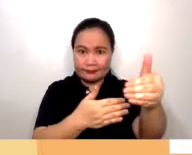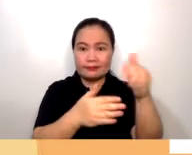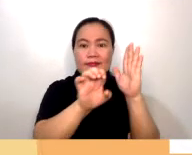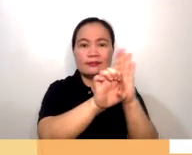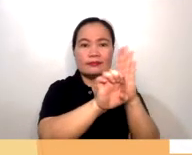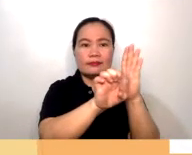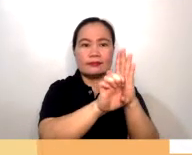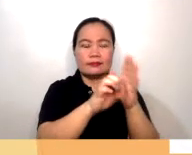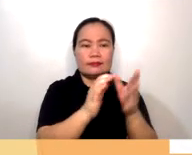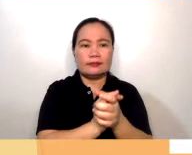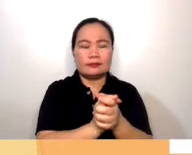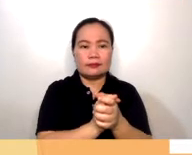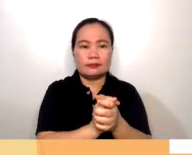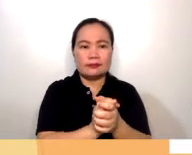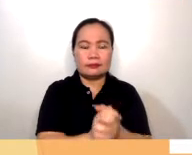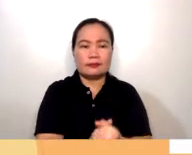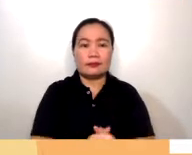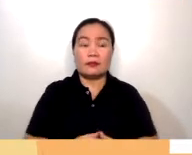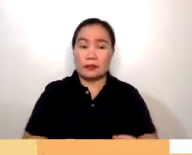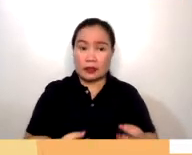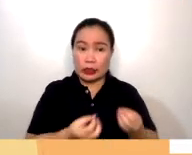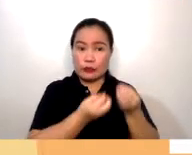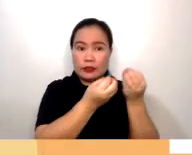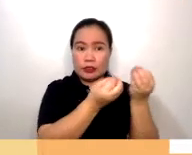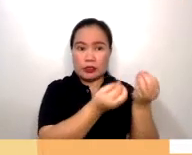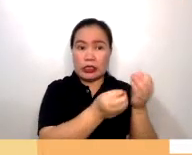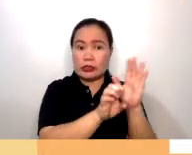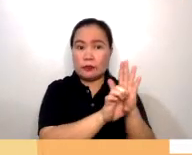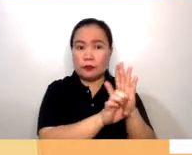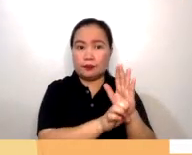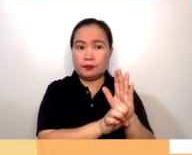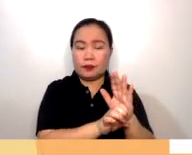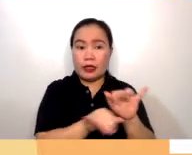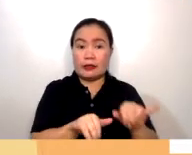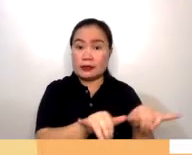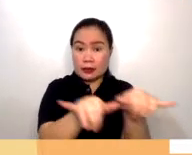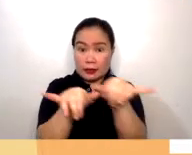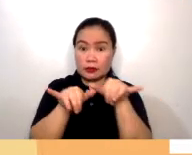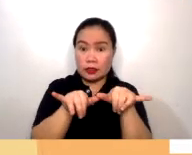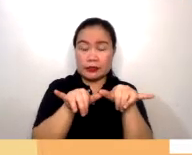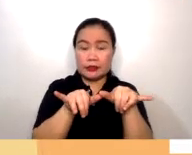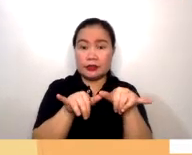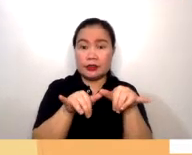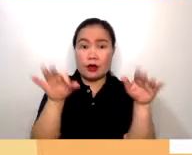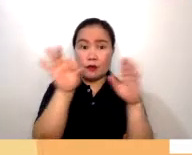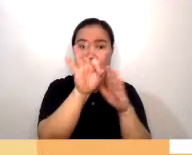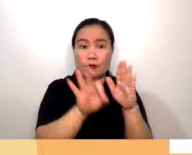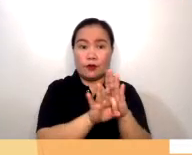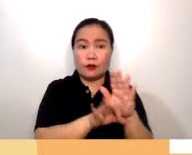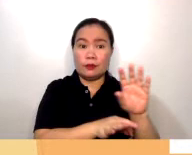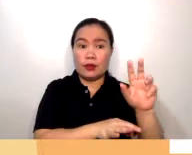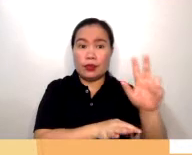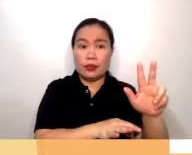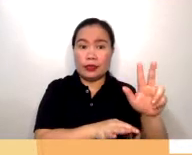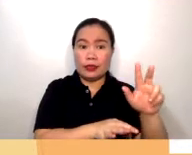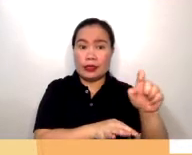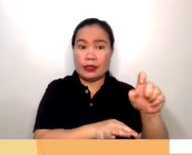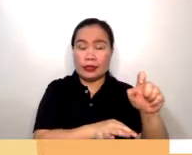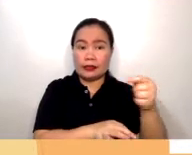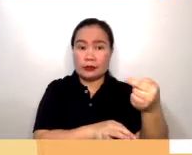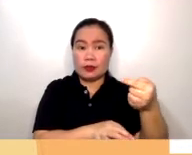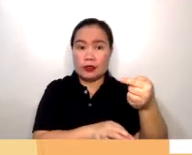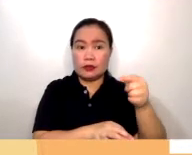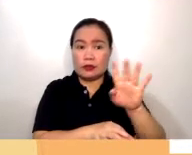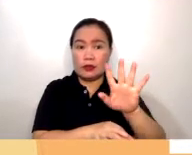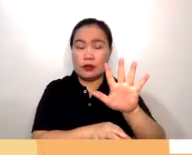Another example. So, given here is the standard form 3x minus